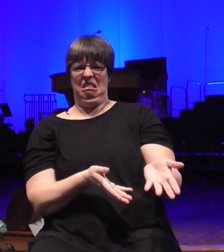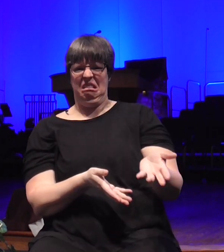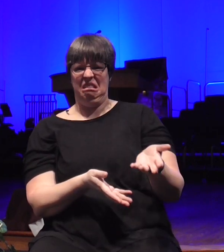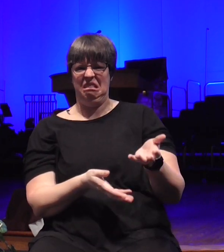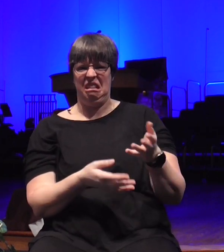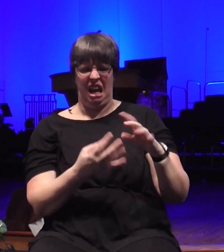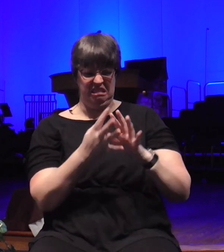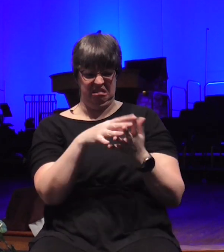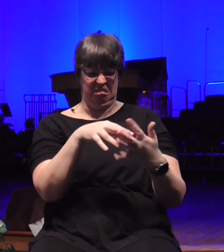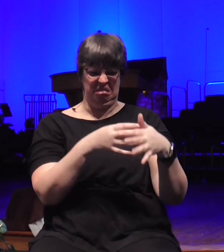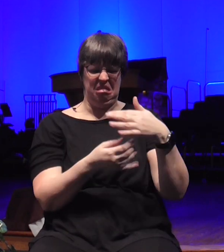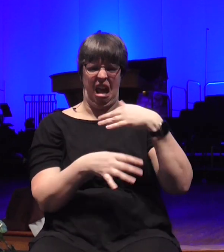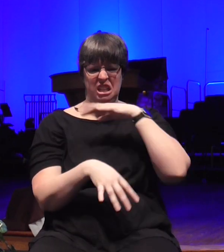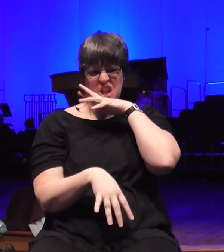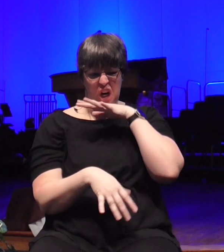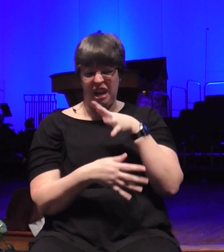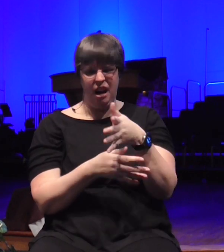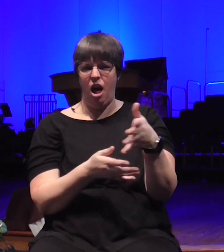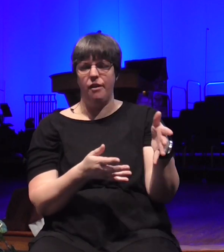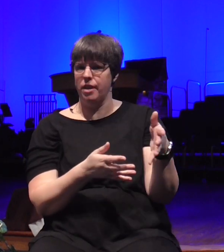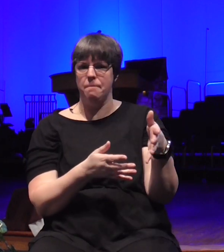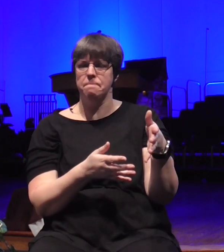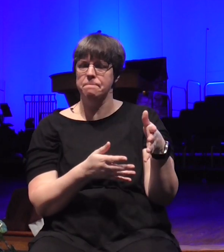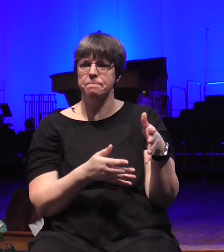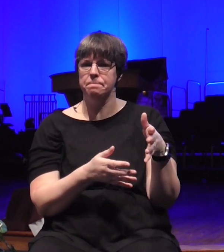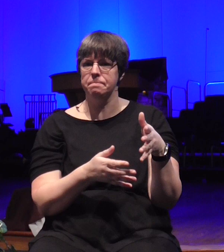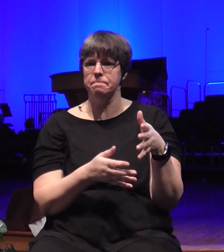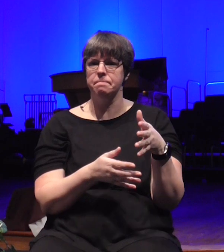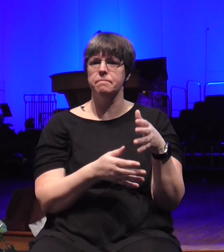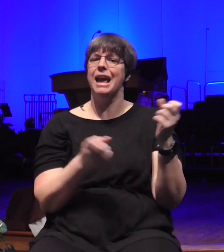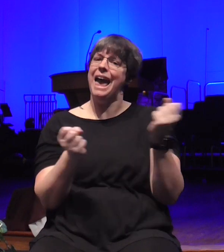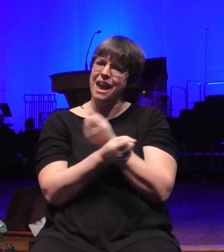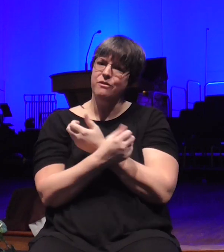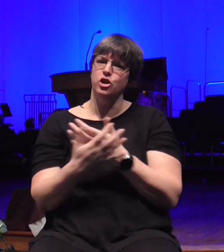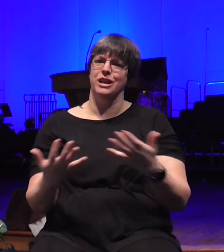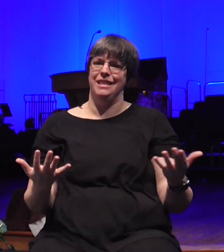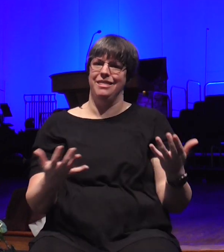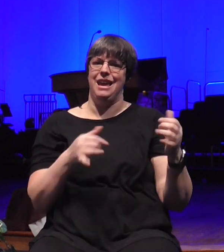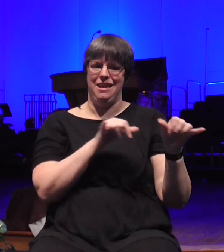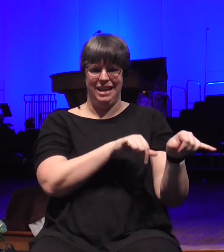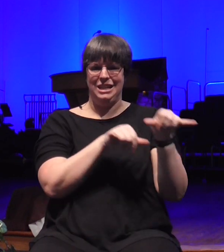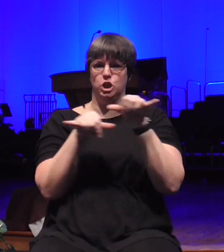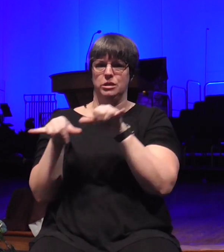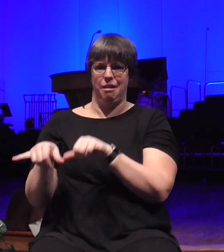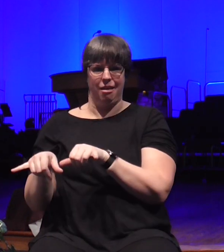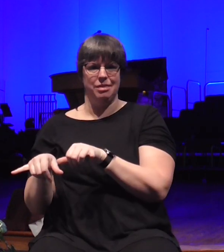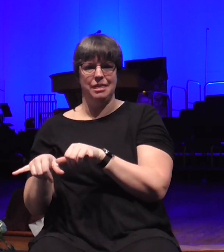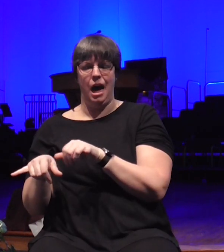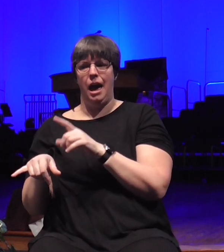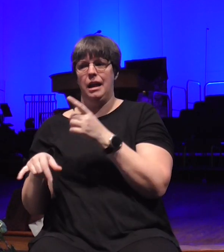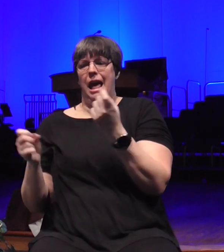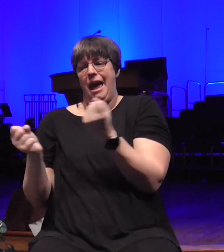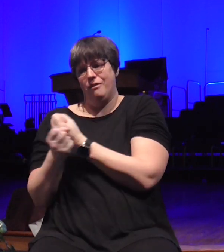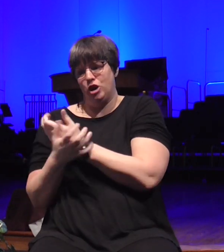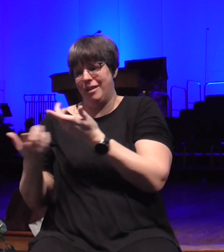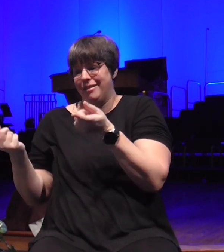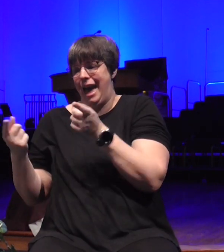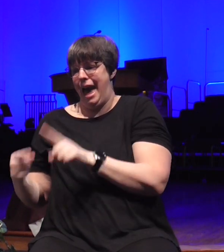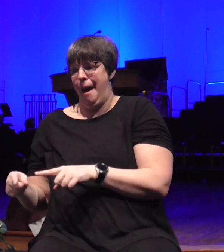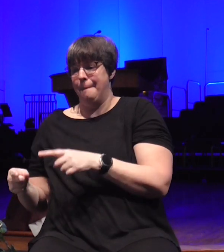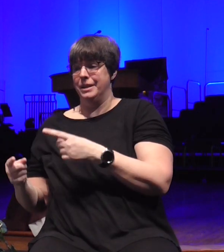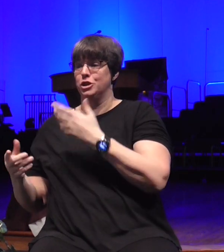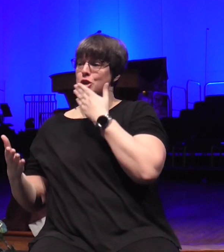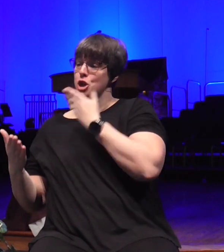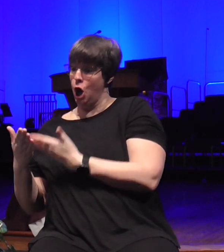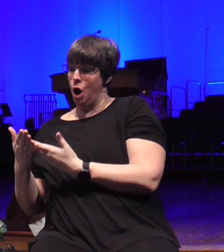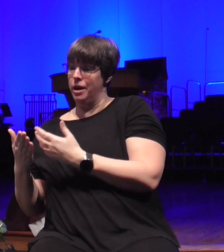us. But there is a flip side. And there comes that point when we're ready to turn the rug over and see the greater beauty of it. And see how